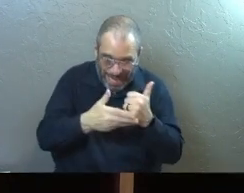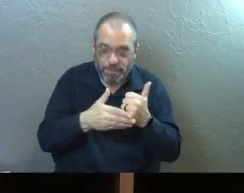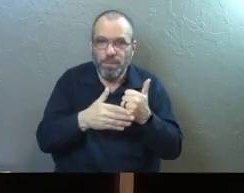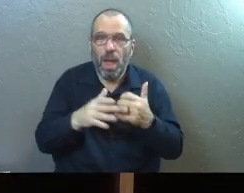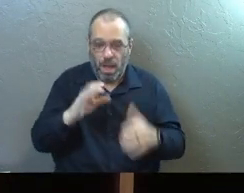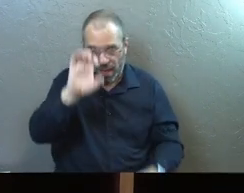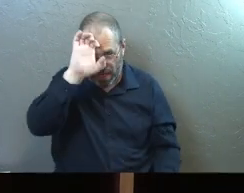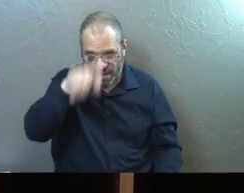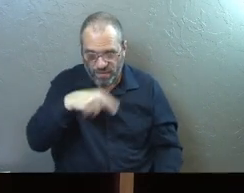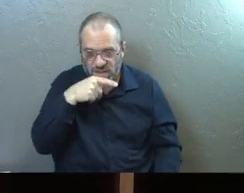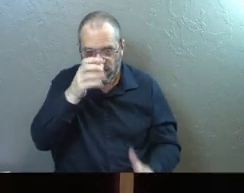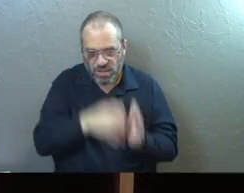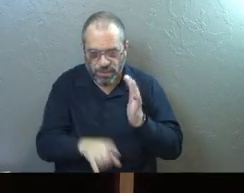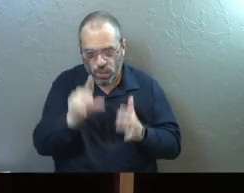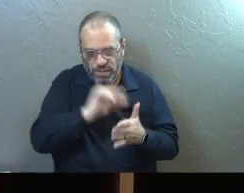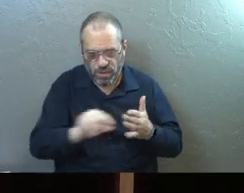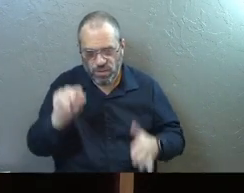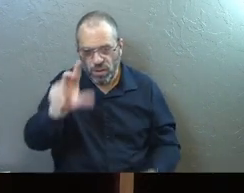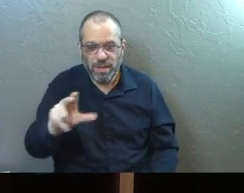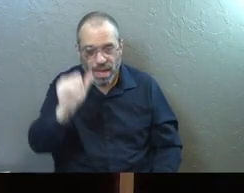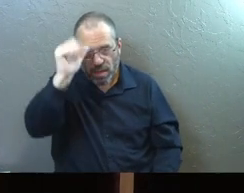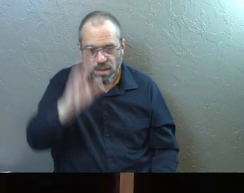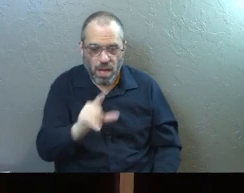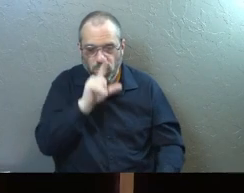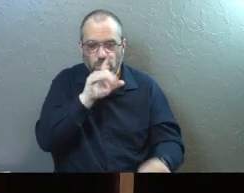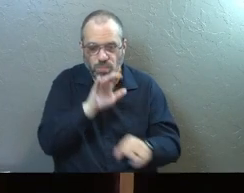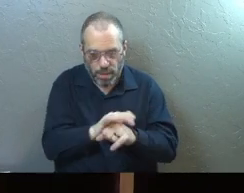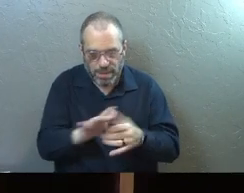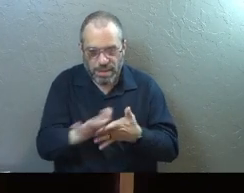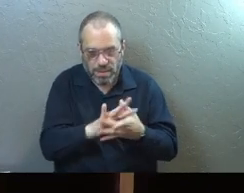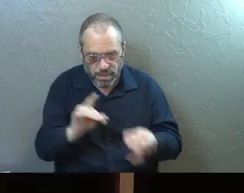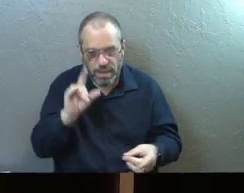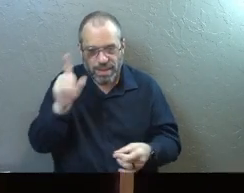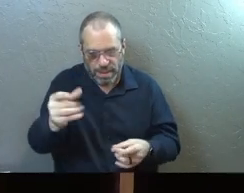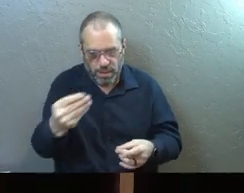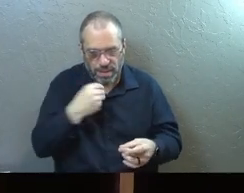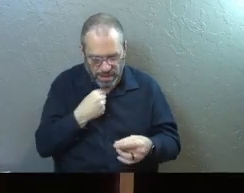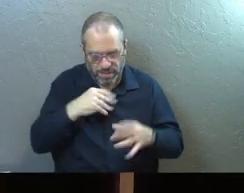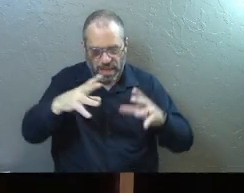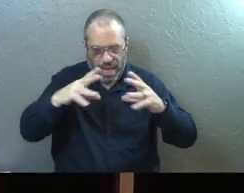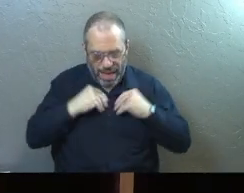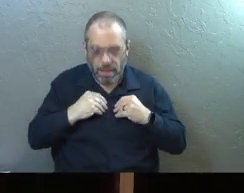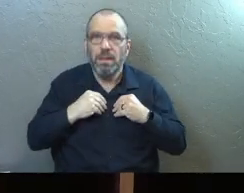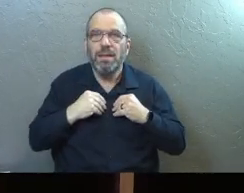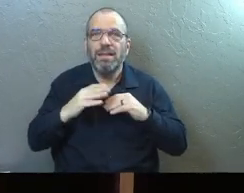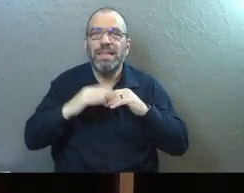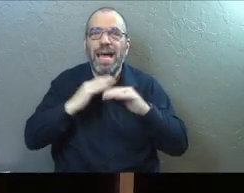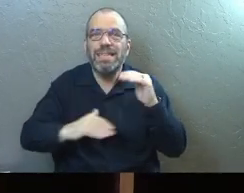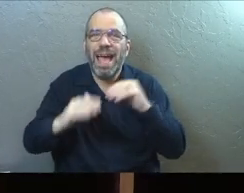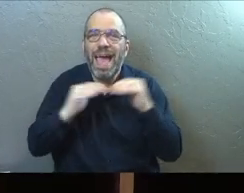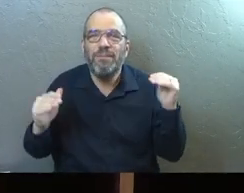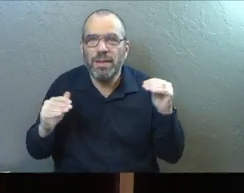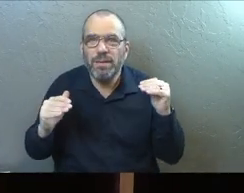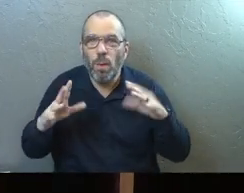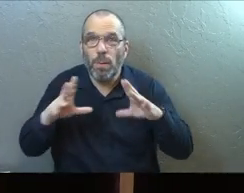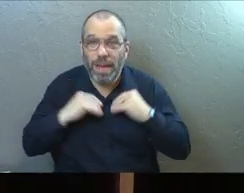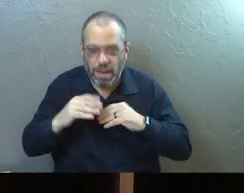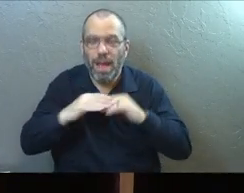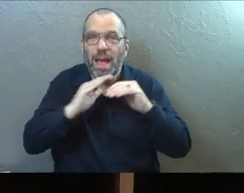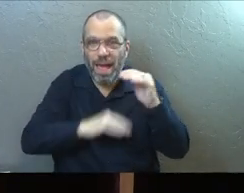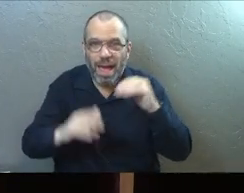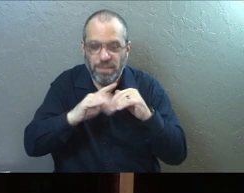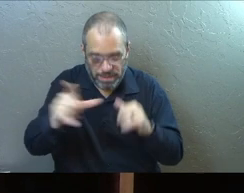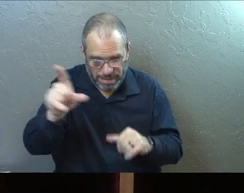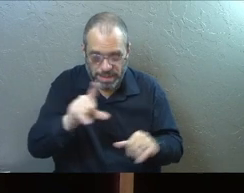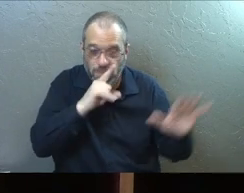that. Ephesians 1:13. The Spirit is also God's guarantee that he will give us the inheritance. That's heaven, by the way.